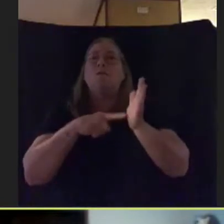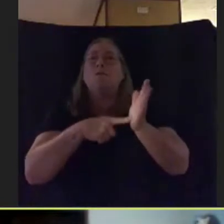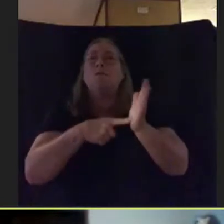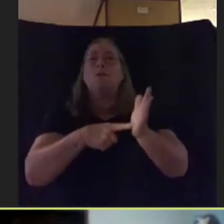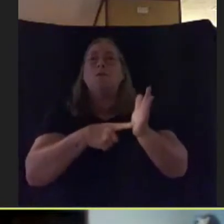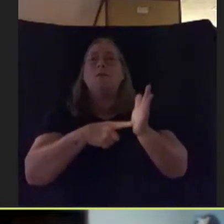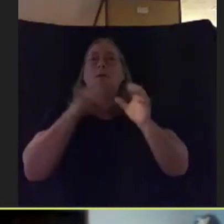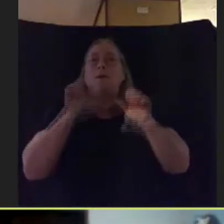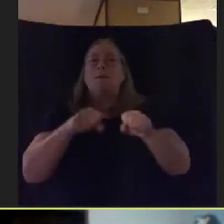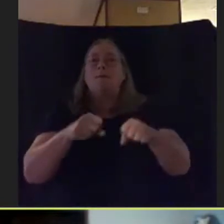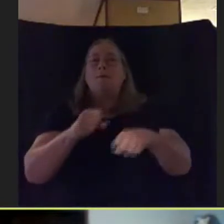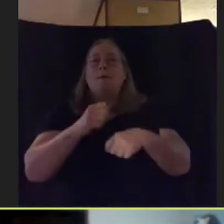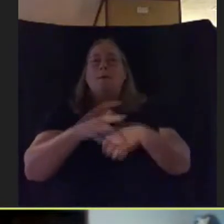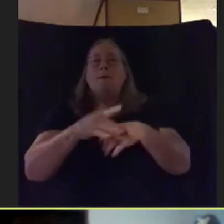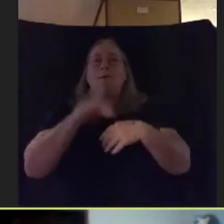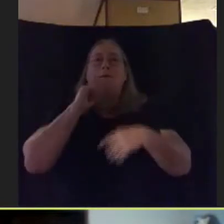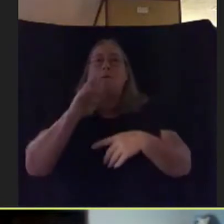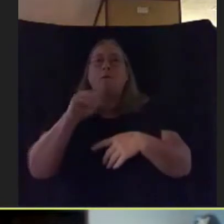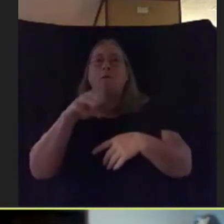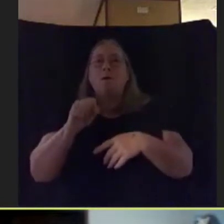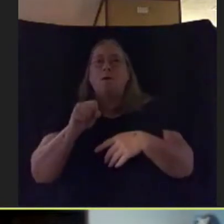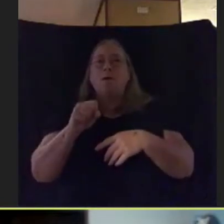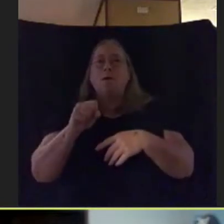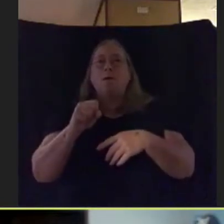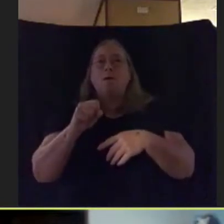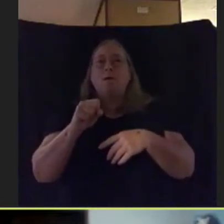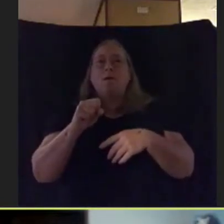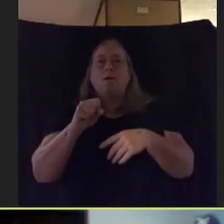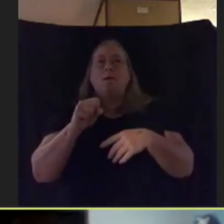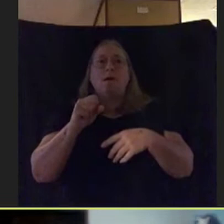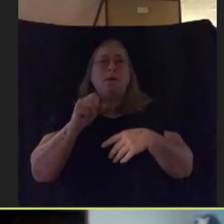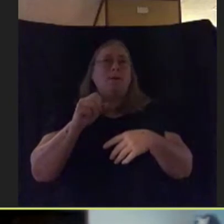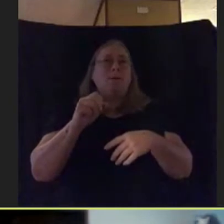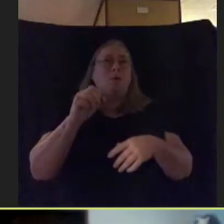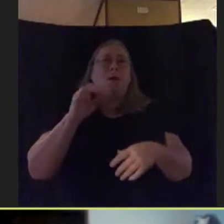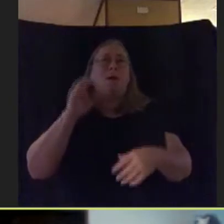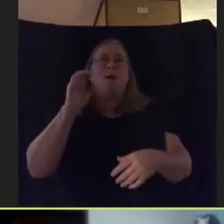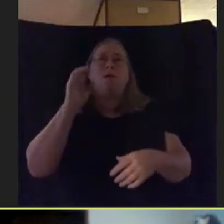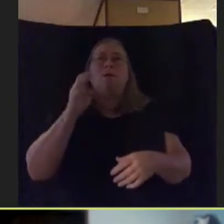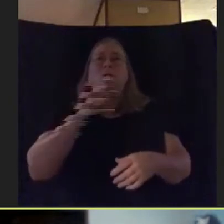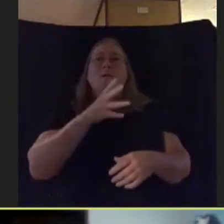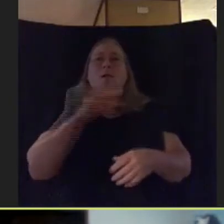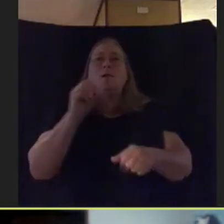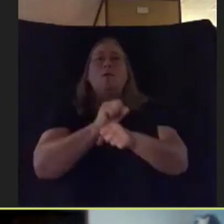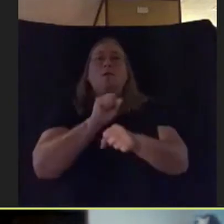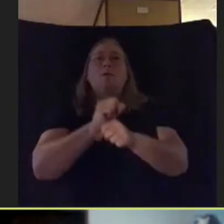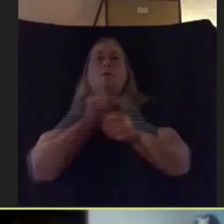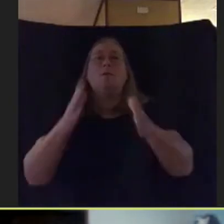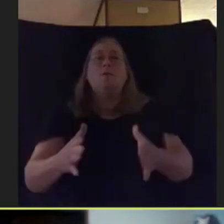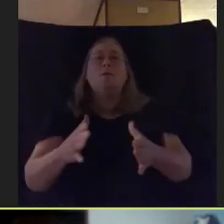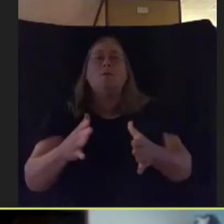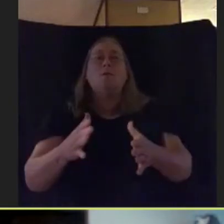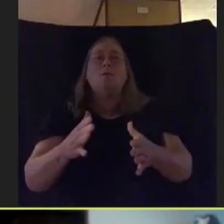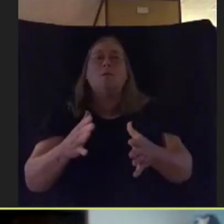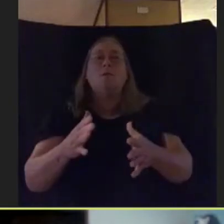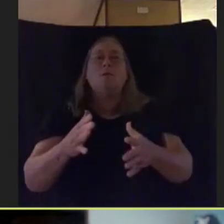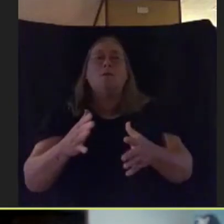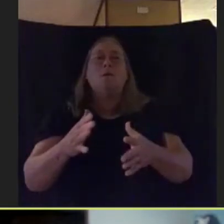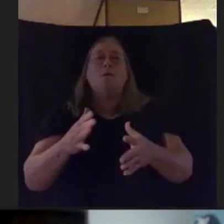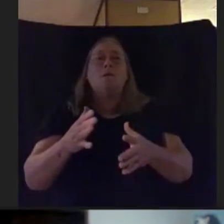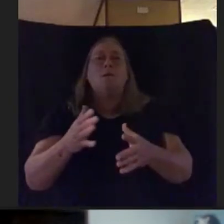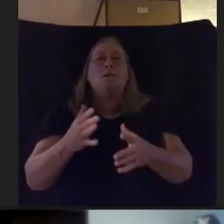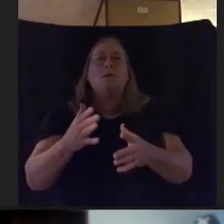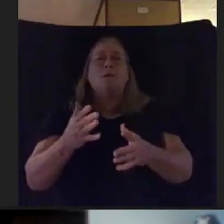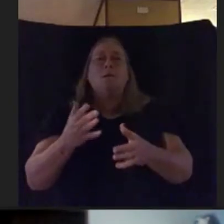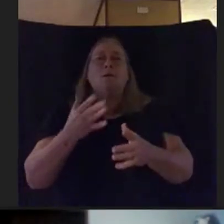available directly to Mississippi for us either to utilize with external partners or through our drive-through clinics. Okay,